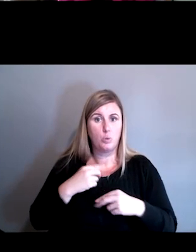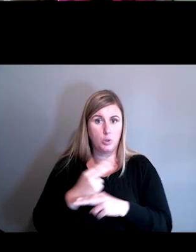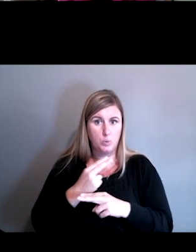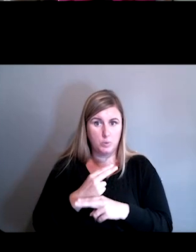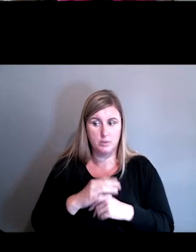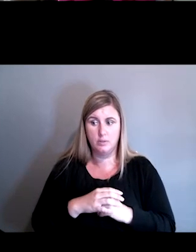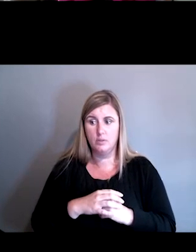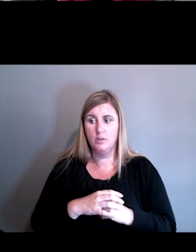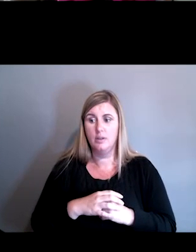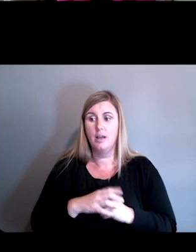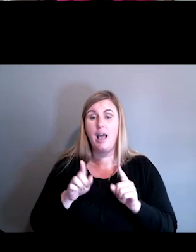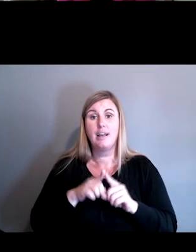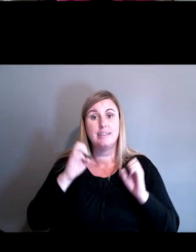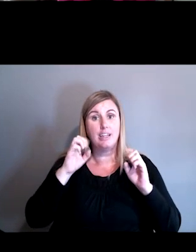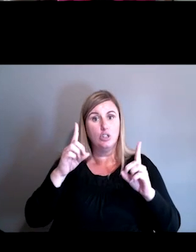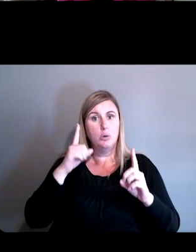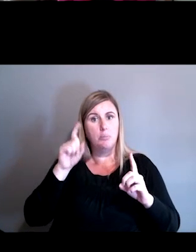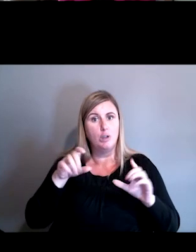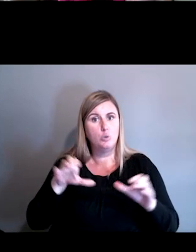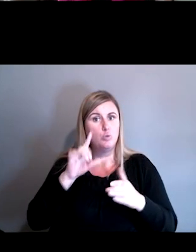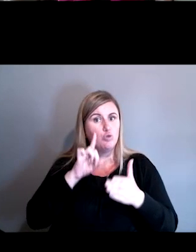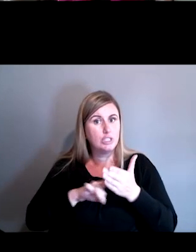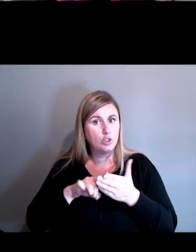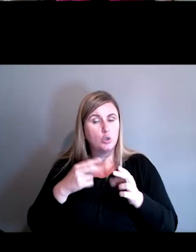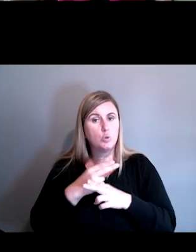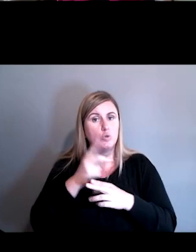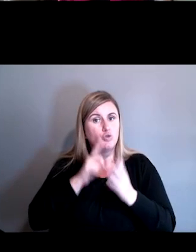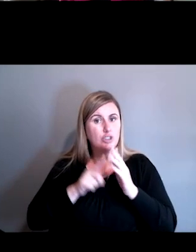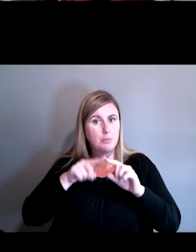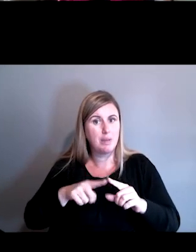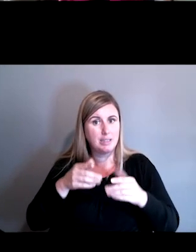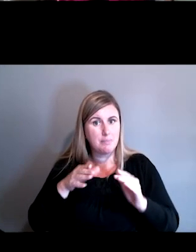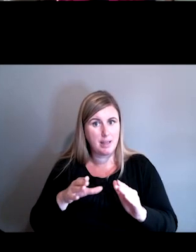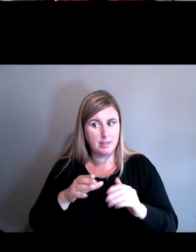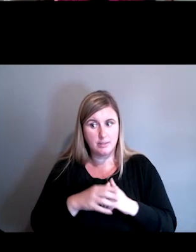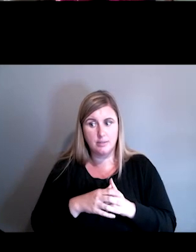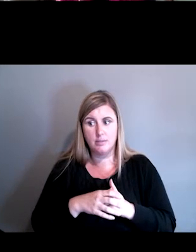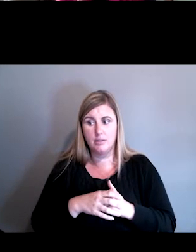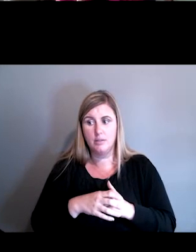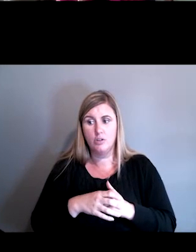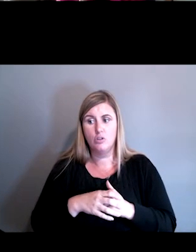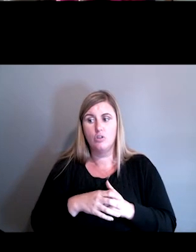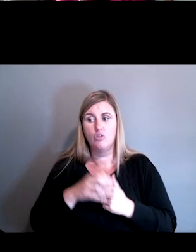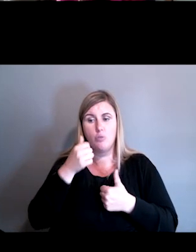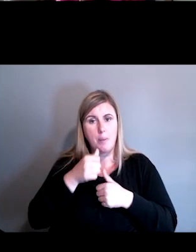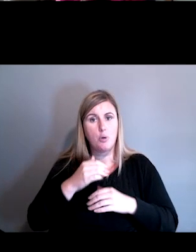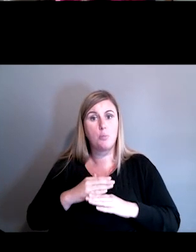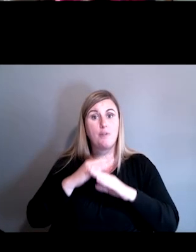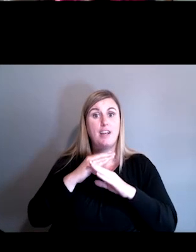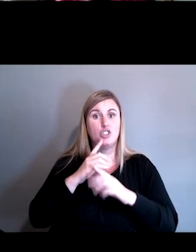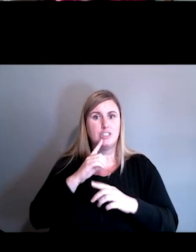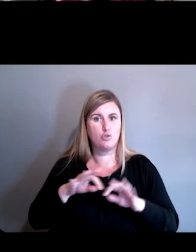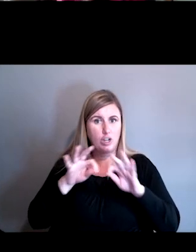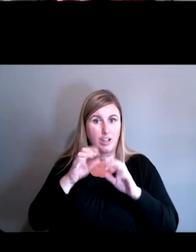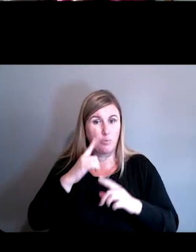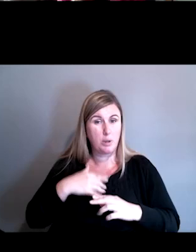utilize research-based methods. Remember, prevention is critical. If we prevent problem behavior from happening, then we should.